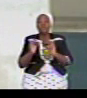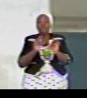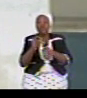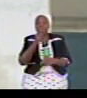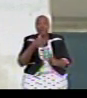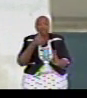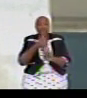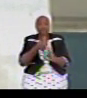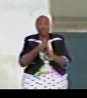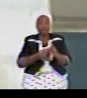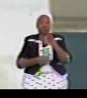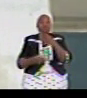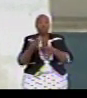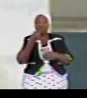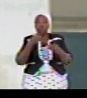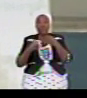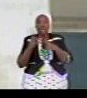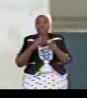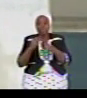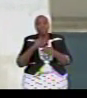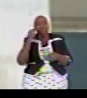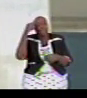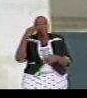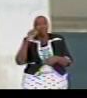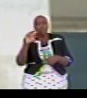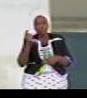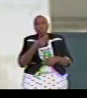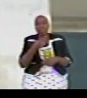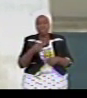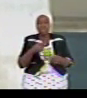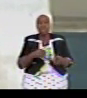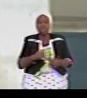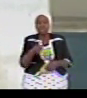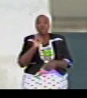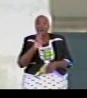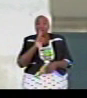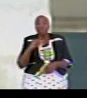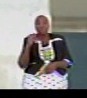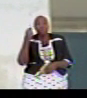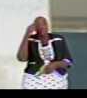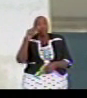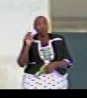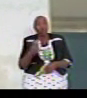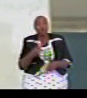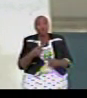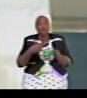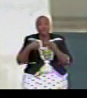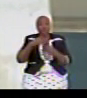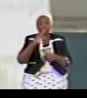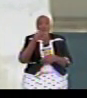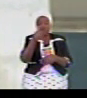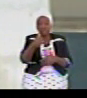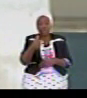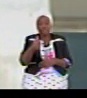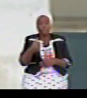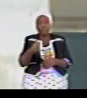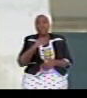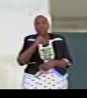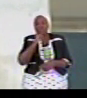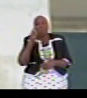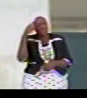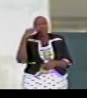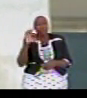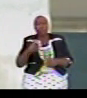self-consumed and you are thinking only about yourself, and you're not thinking of the power of God and